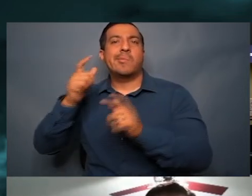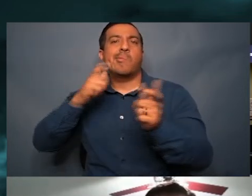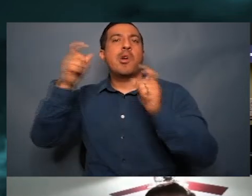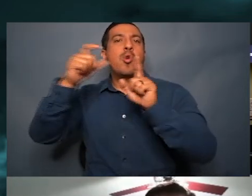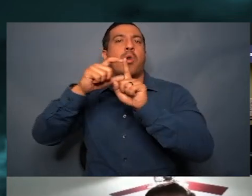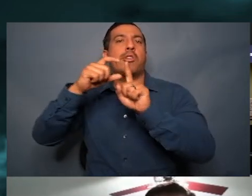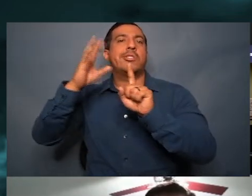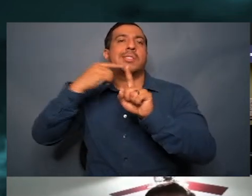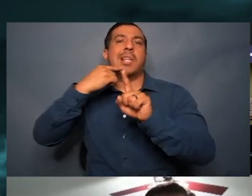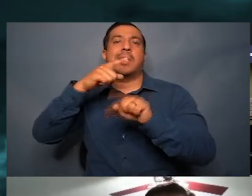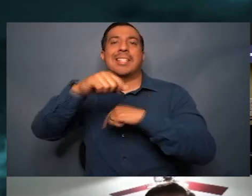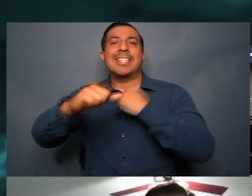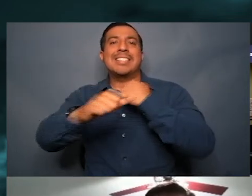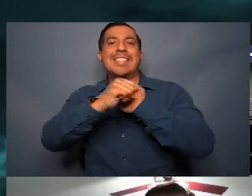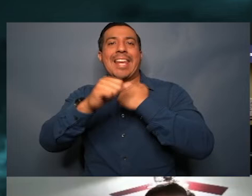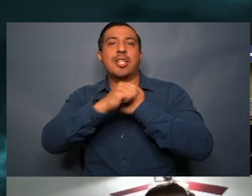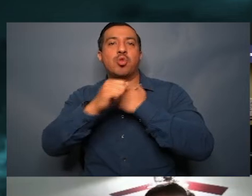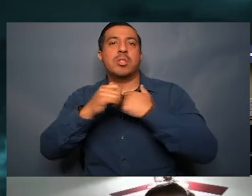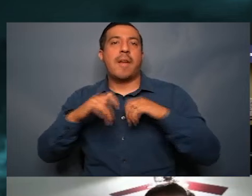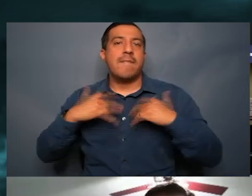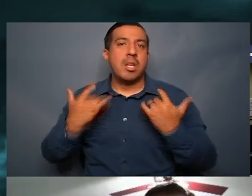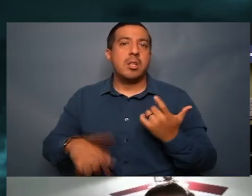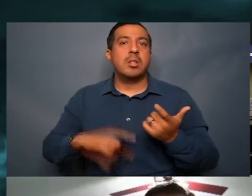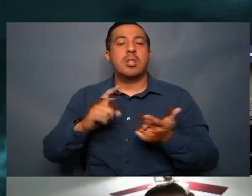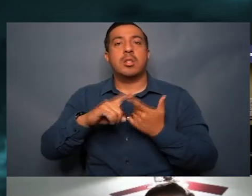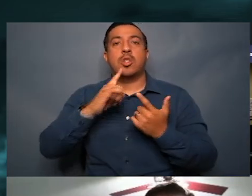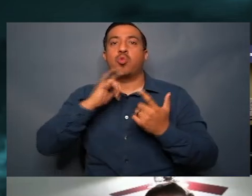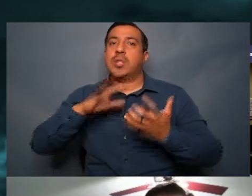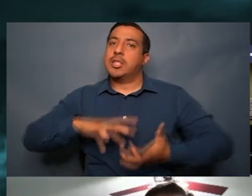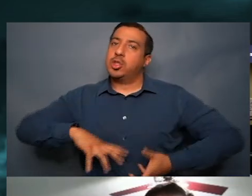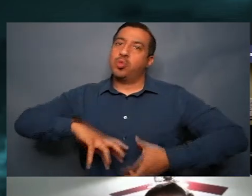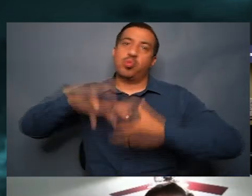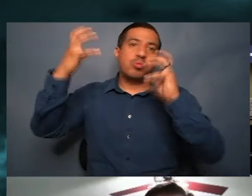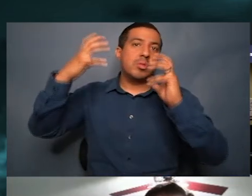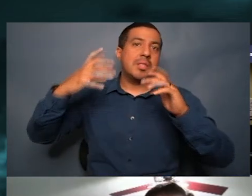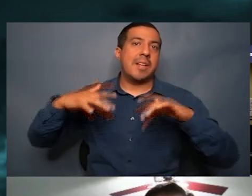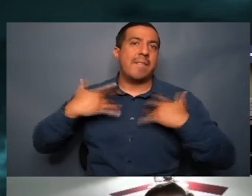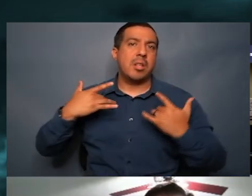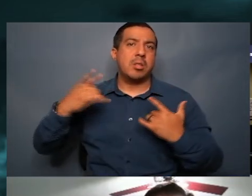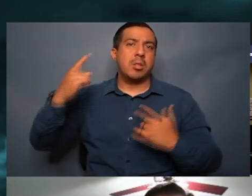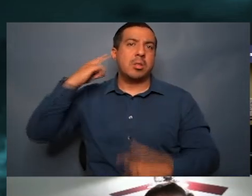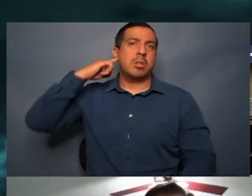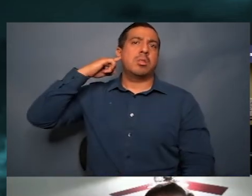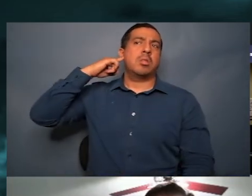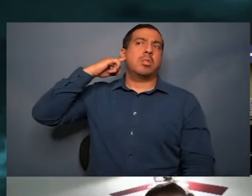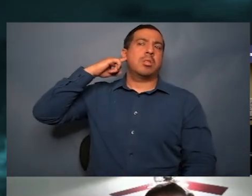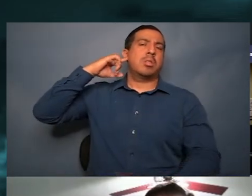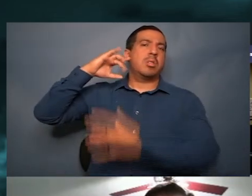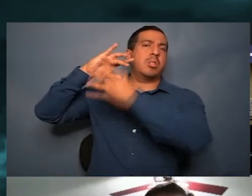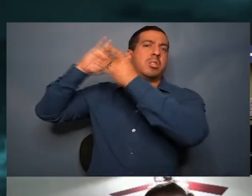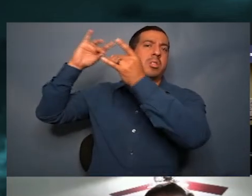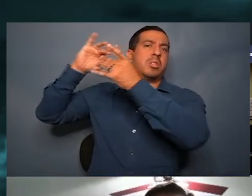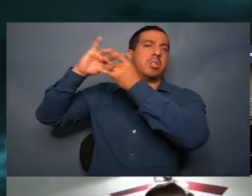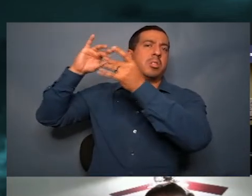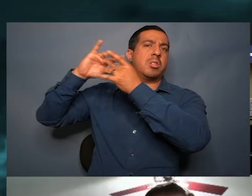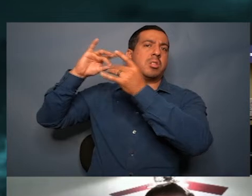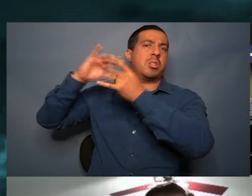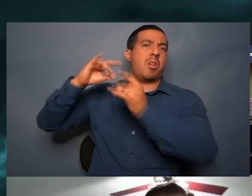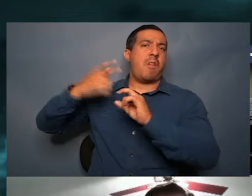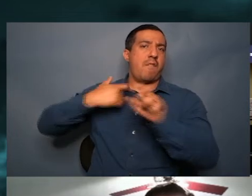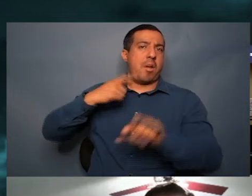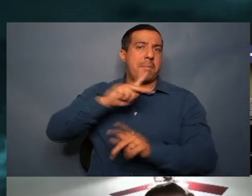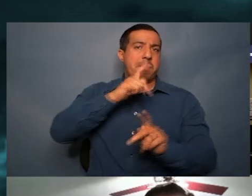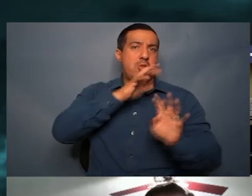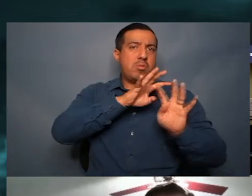this is a dangerous event, this is potentially a catastrophic event. And when you start hearing those words from us, from